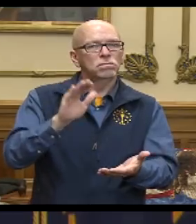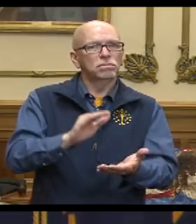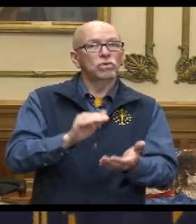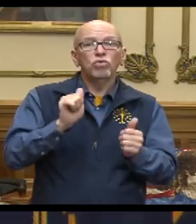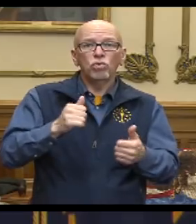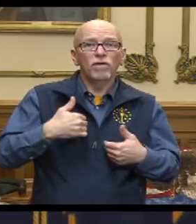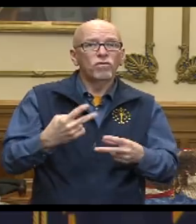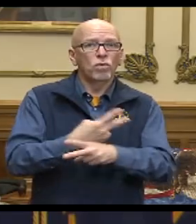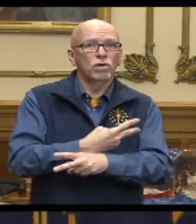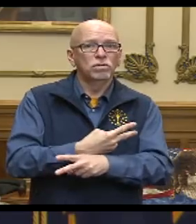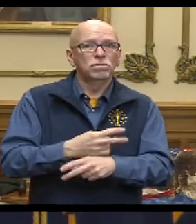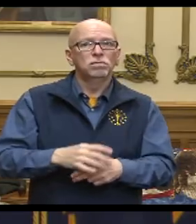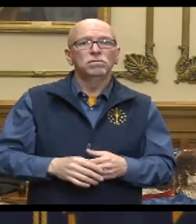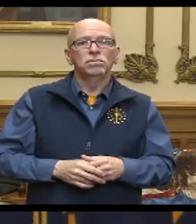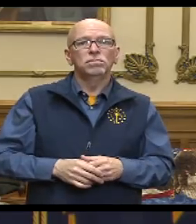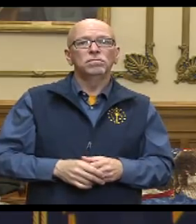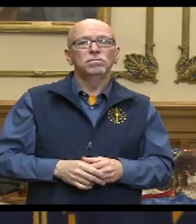worse.